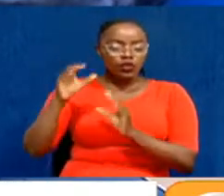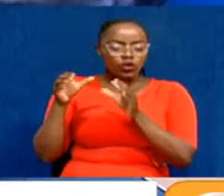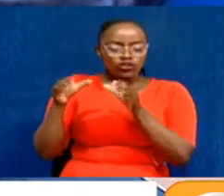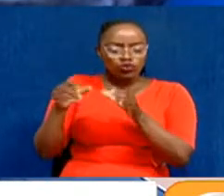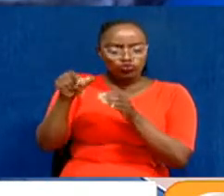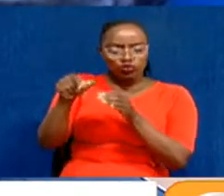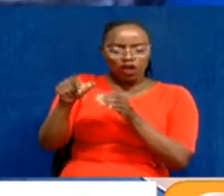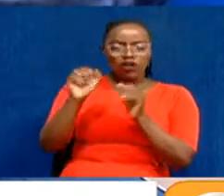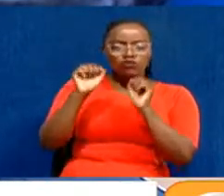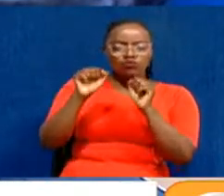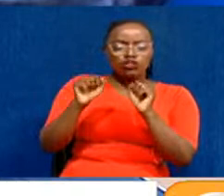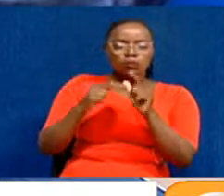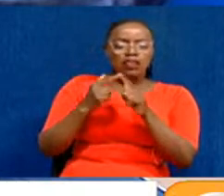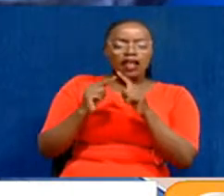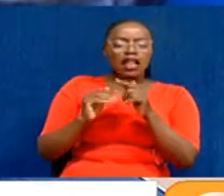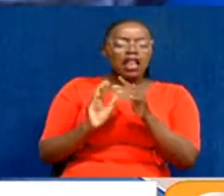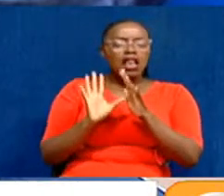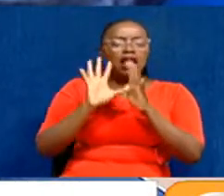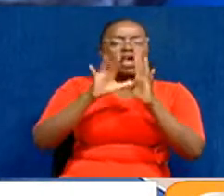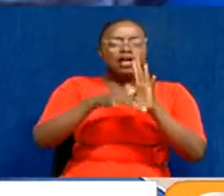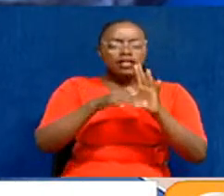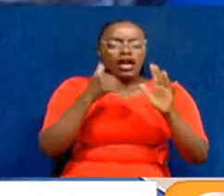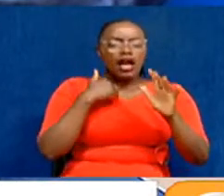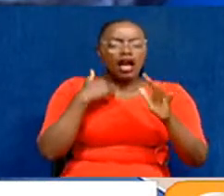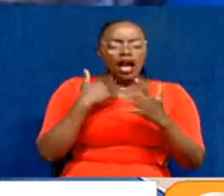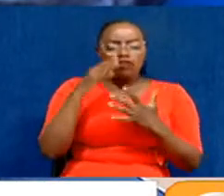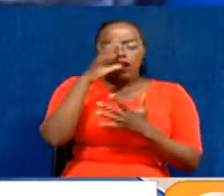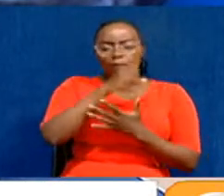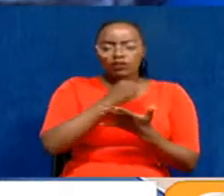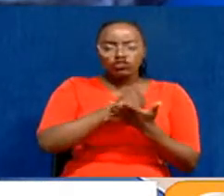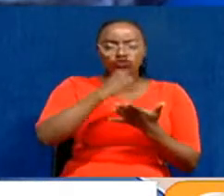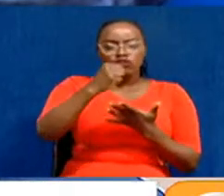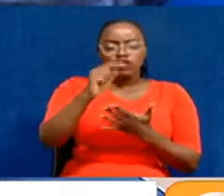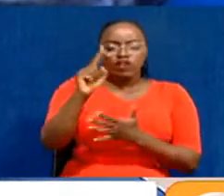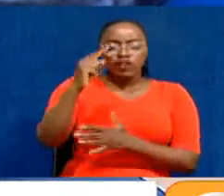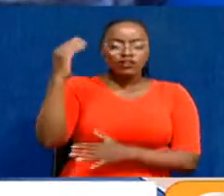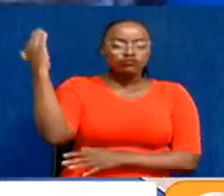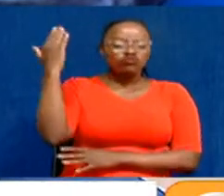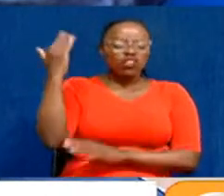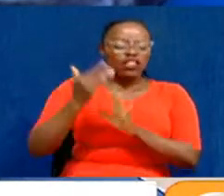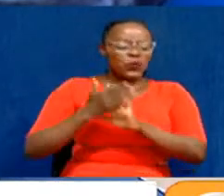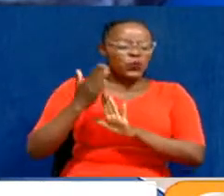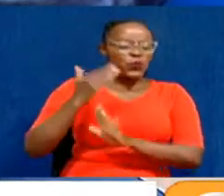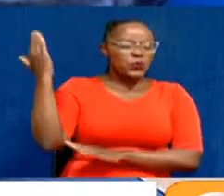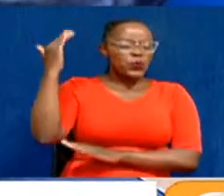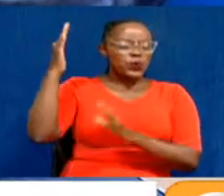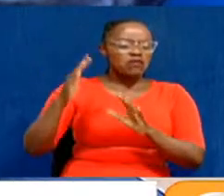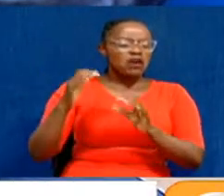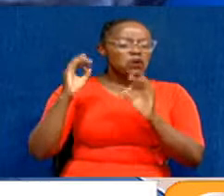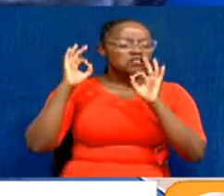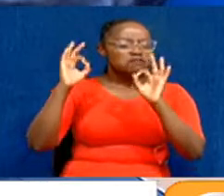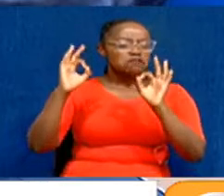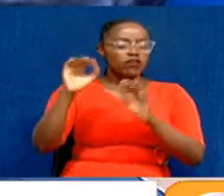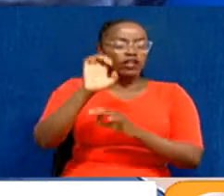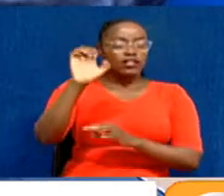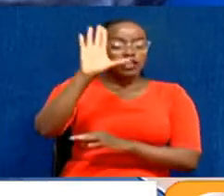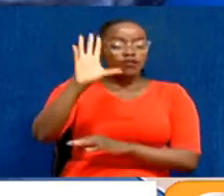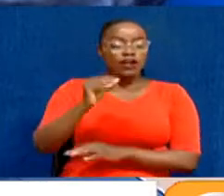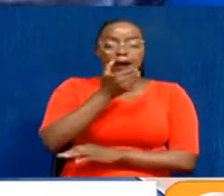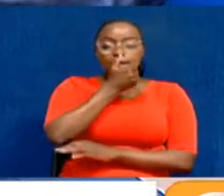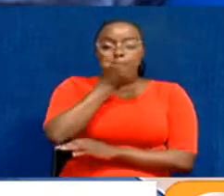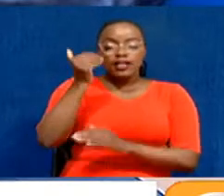infancy could well have felt like a misdeployment for a fast-rising lecturer doing so well in East Africa's